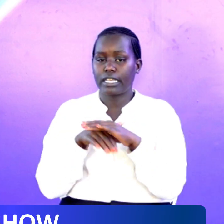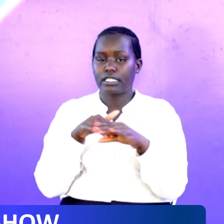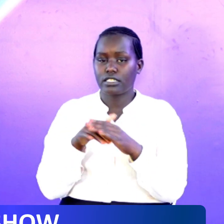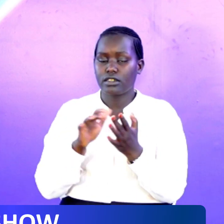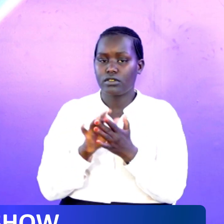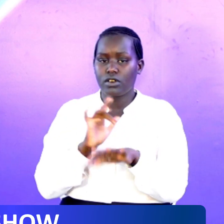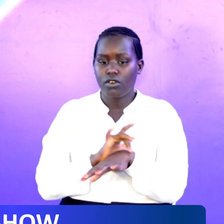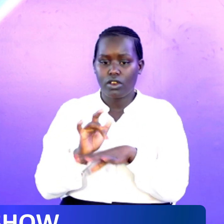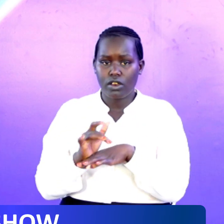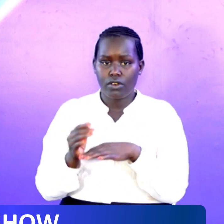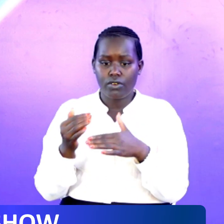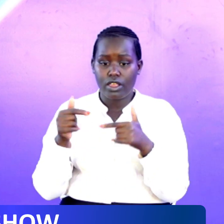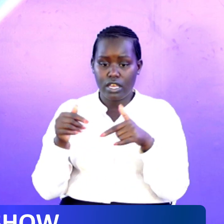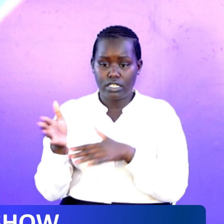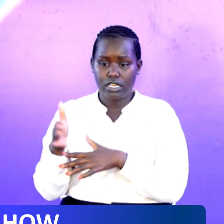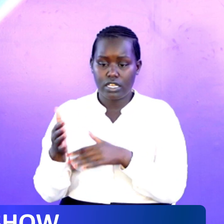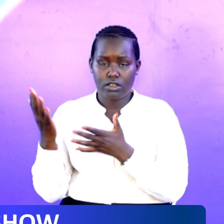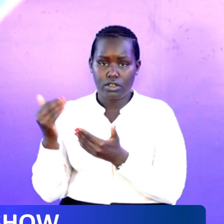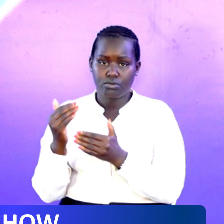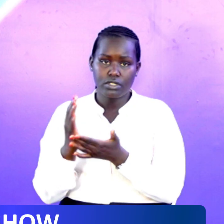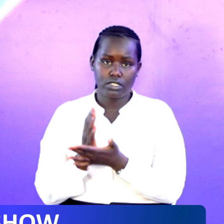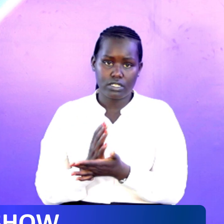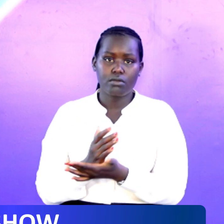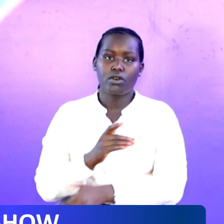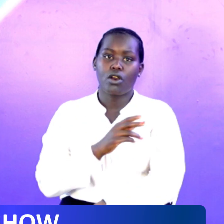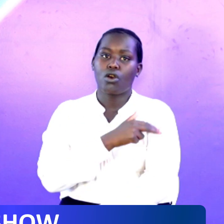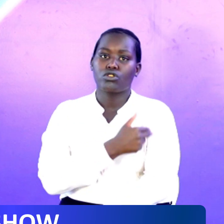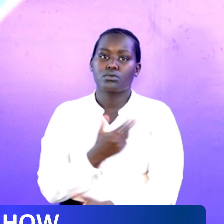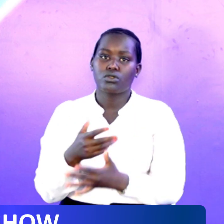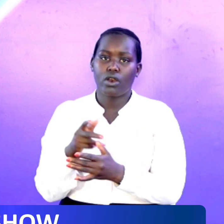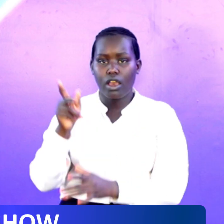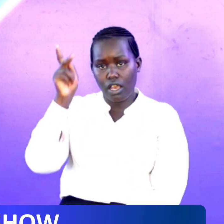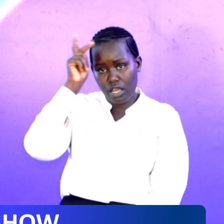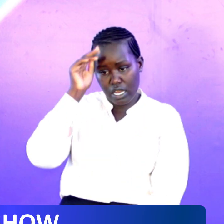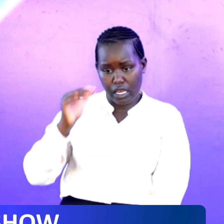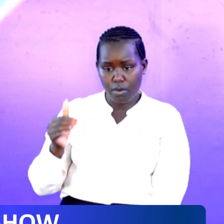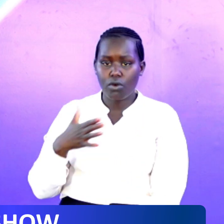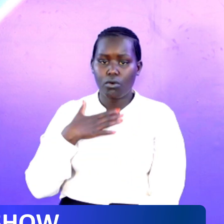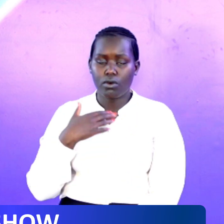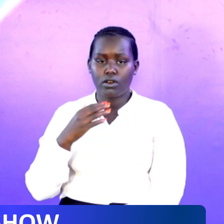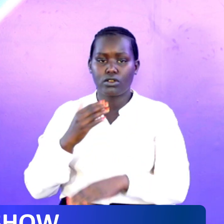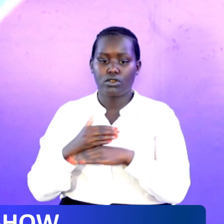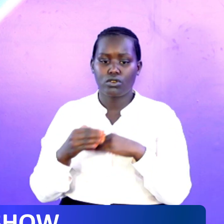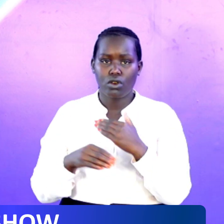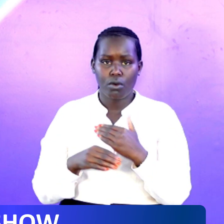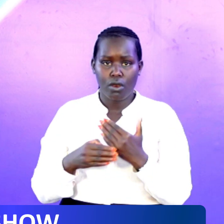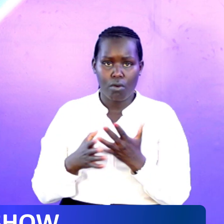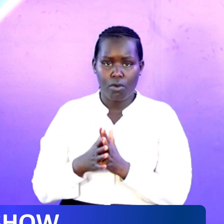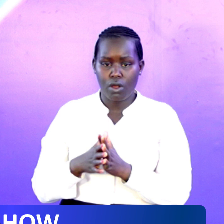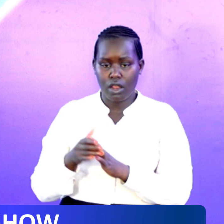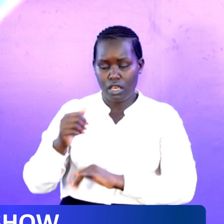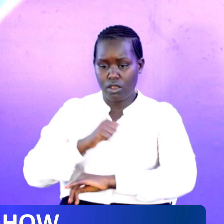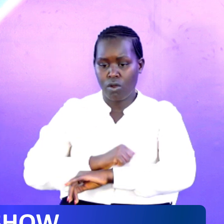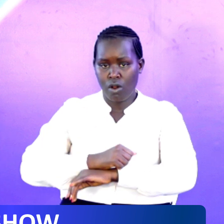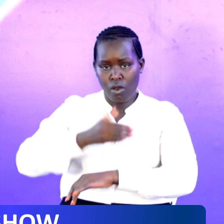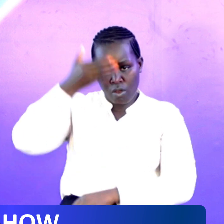are inspecting some hospitals in Kiambu County. We want to build a school of nursing. Yeah.